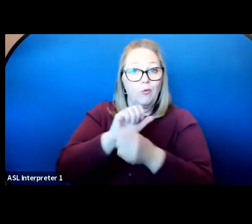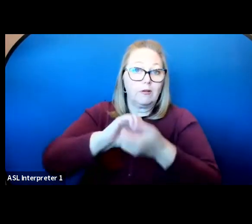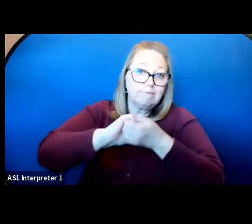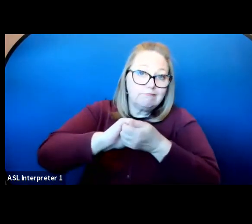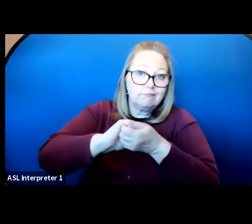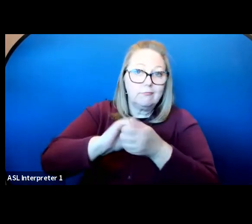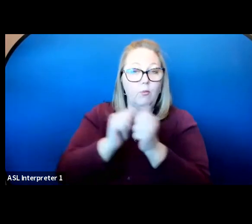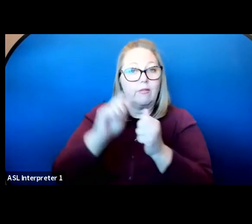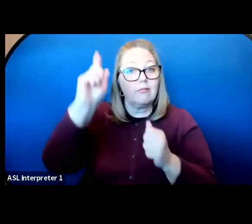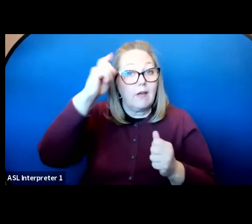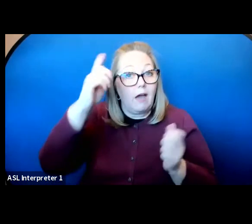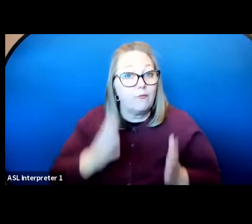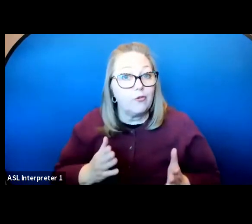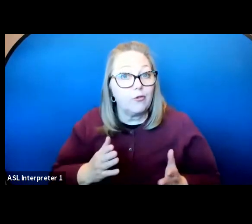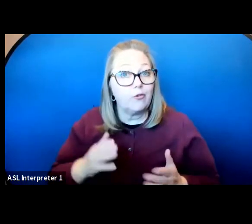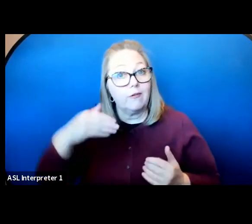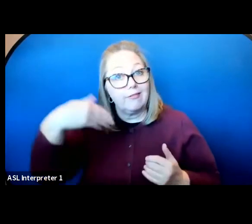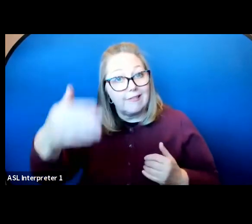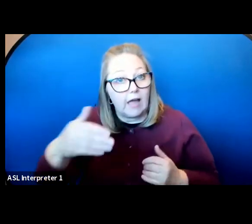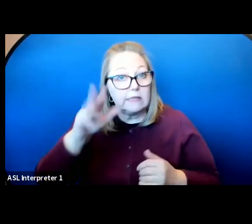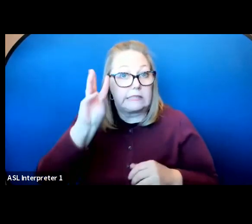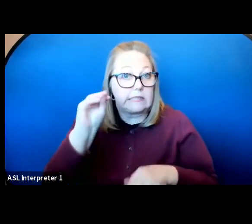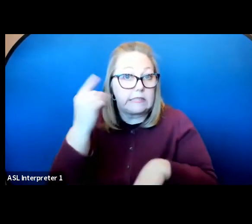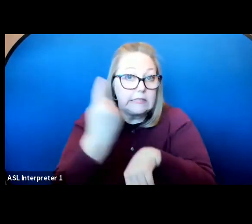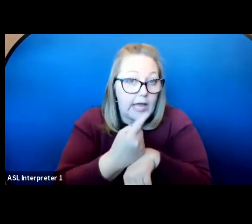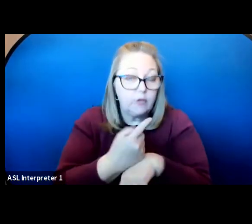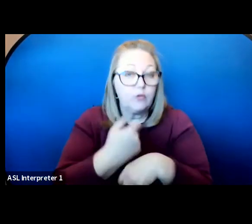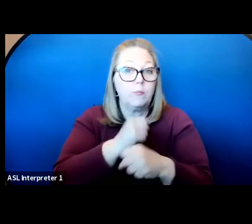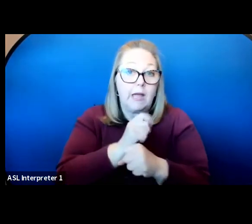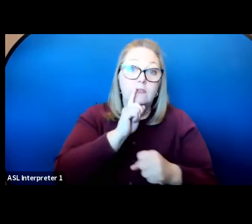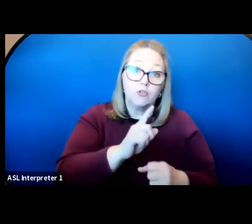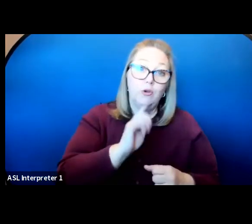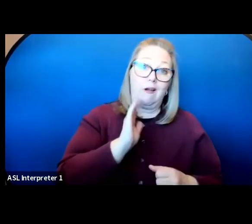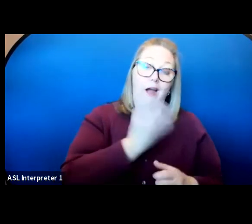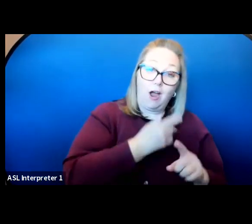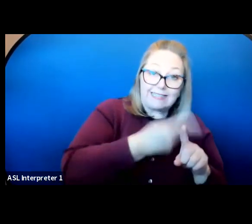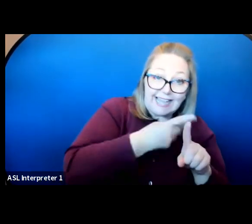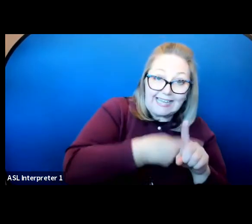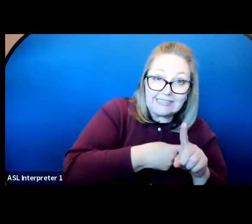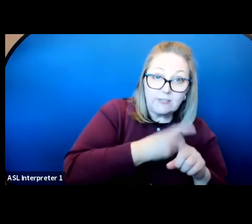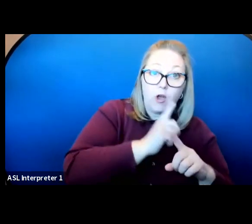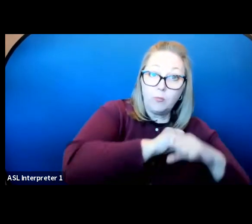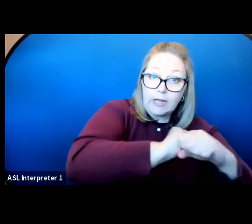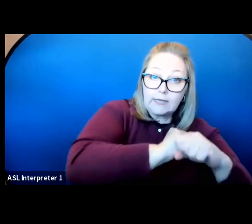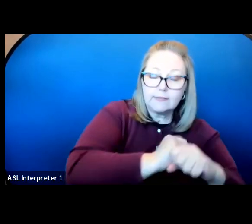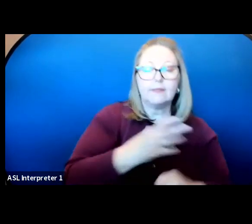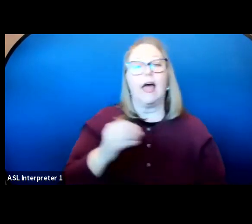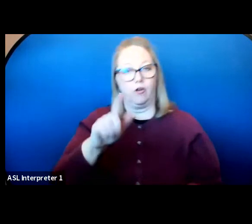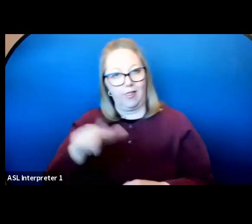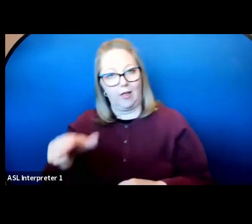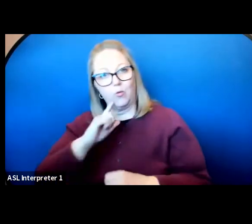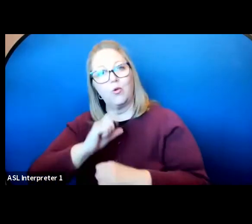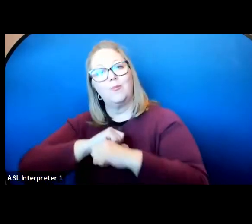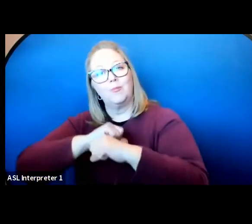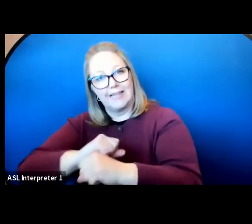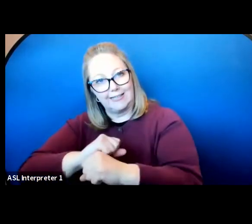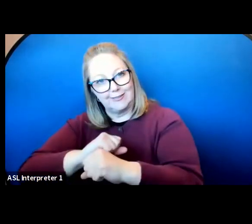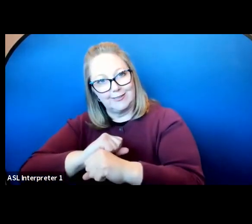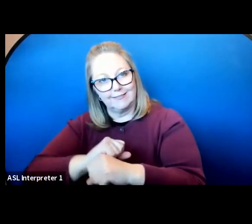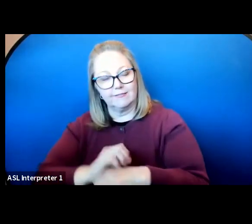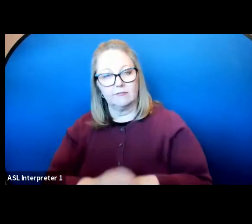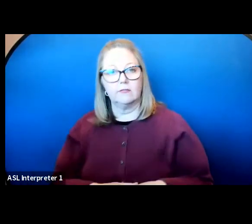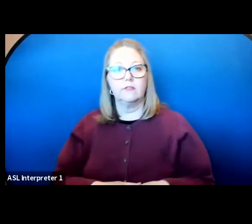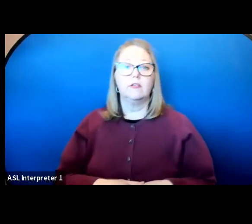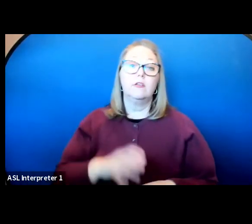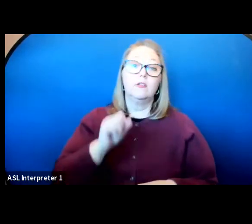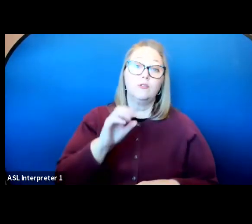stakeholders over the next 2 months to ensure that our tenants and also our landlords are protected as we transition to a new phase of this pandemic.